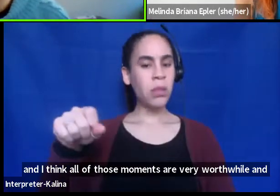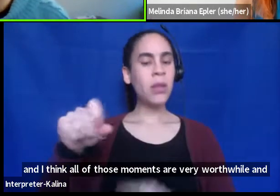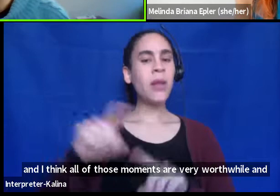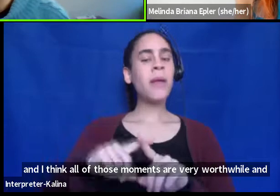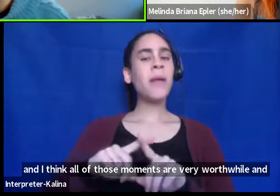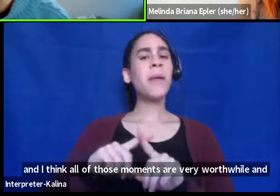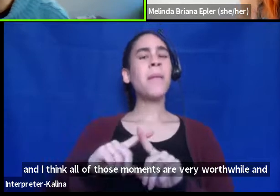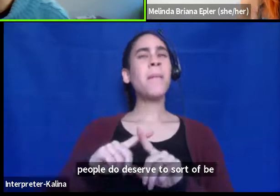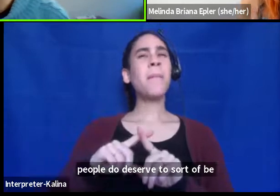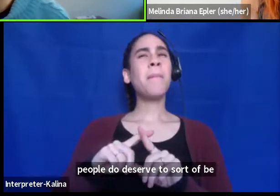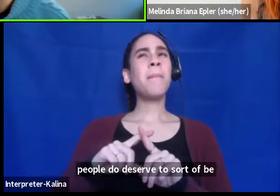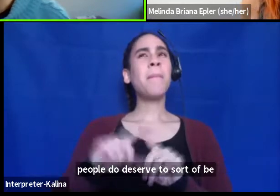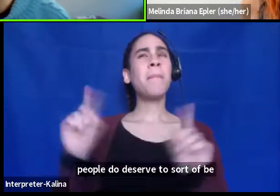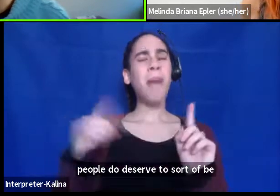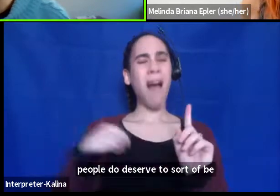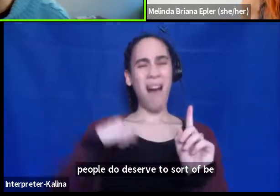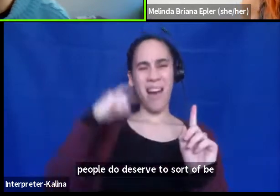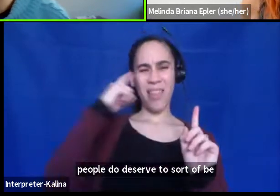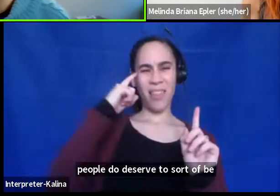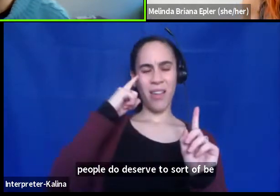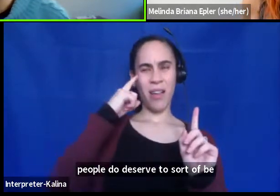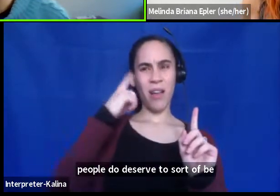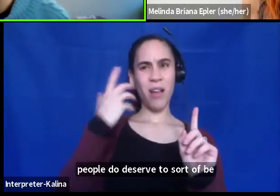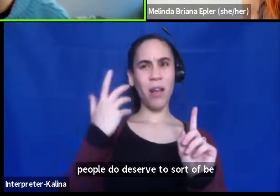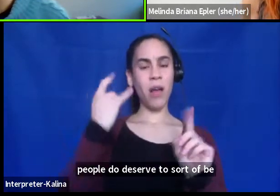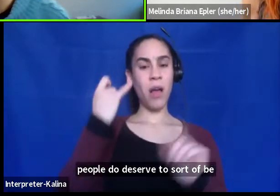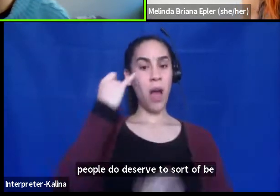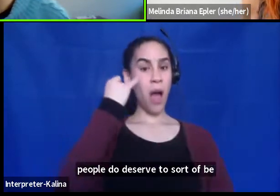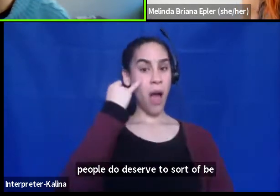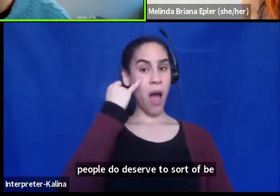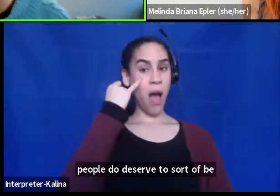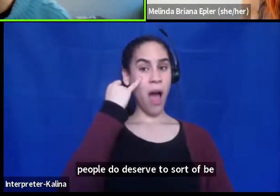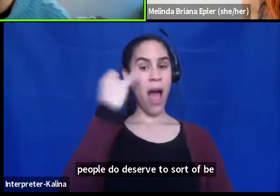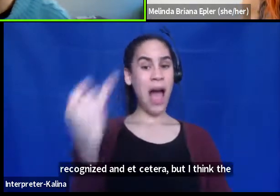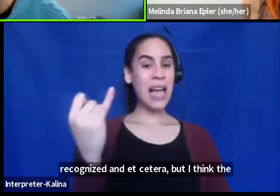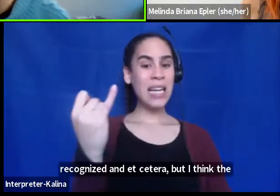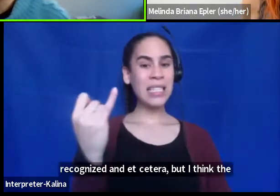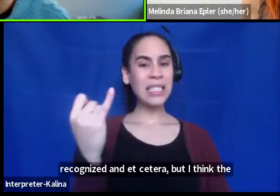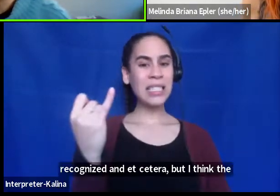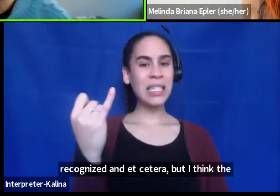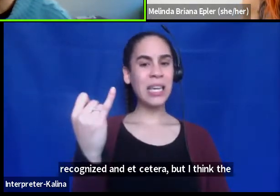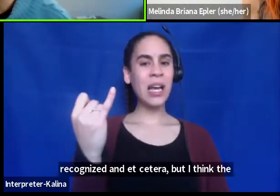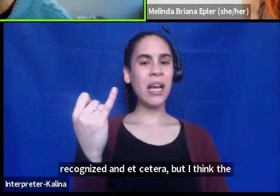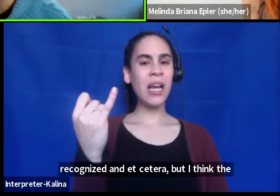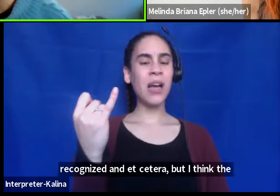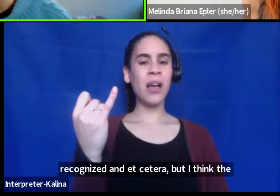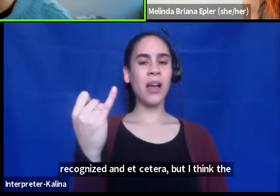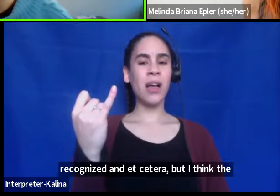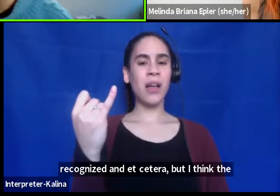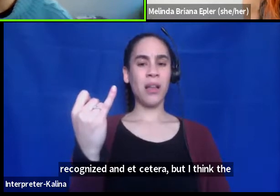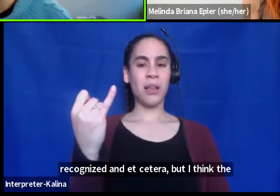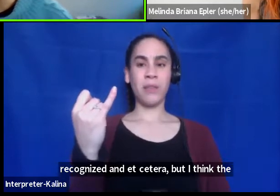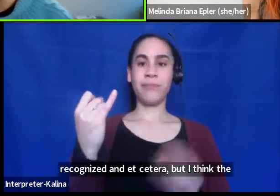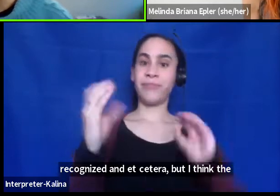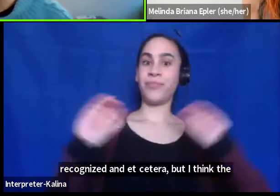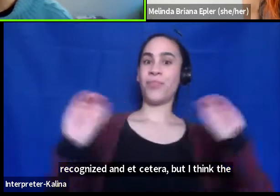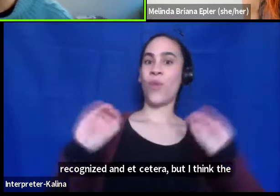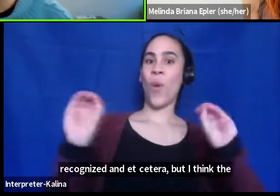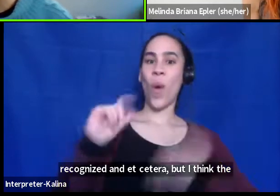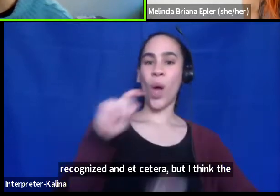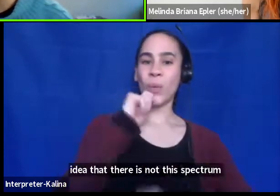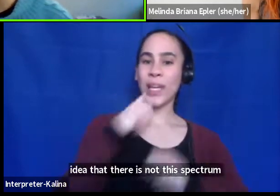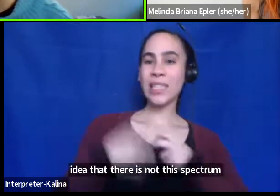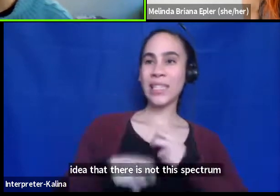I think the idea that there is not this spectrum understanding of race in our country, and that people are sort of